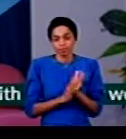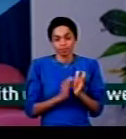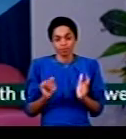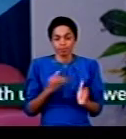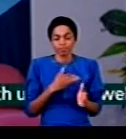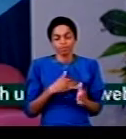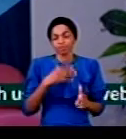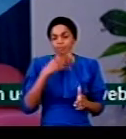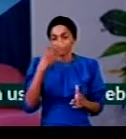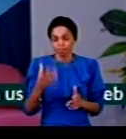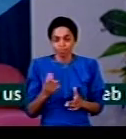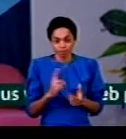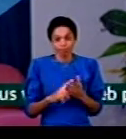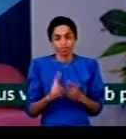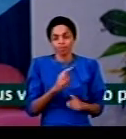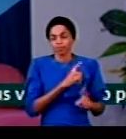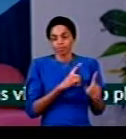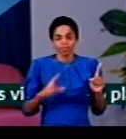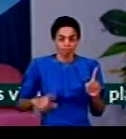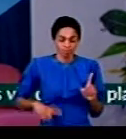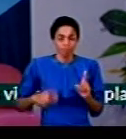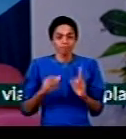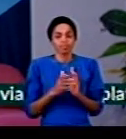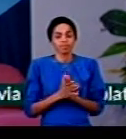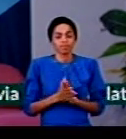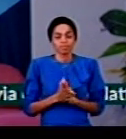The Lord has touched you already.